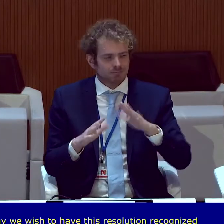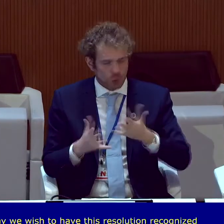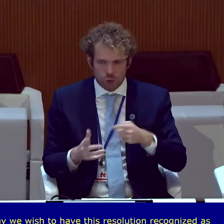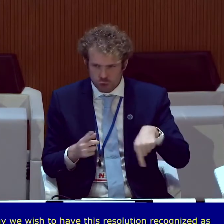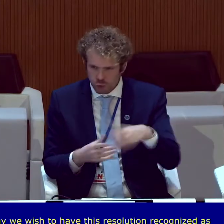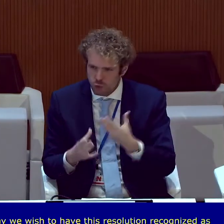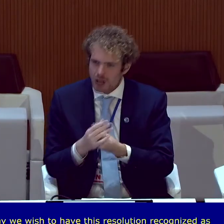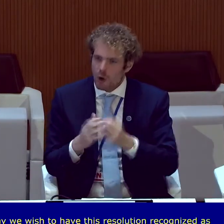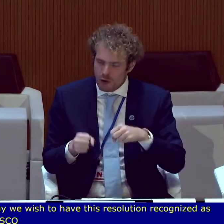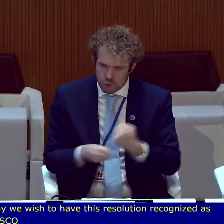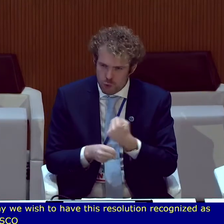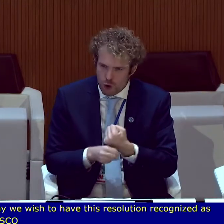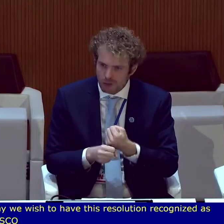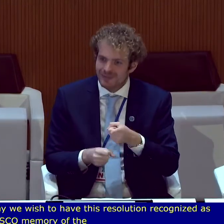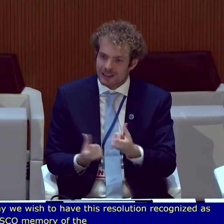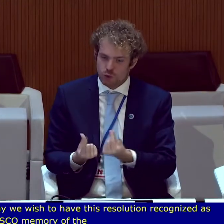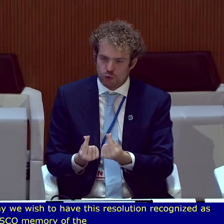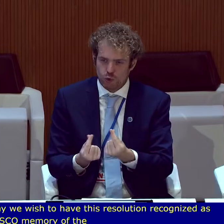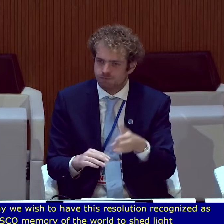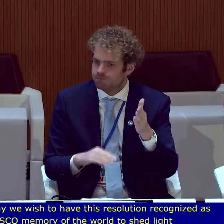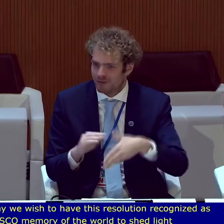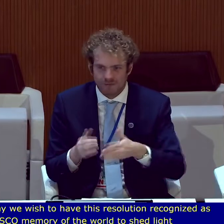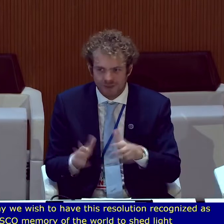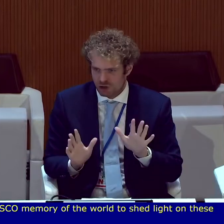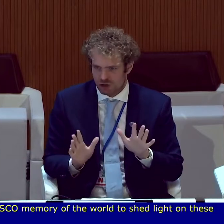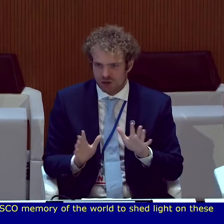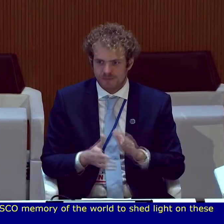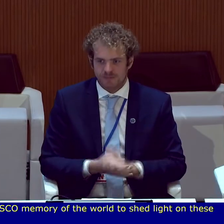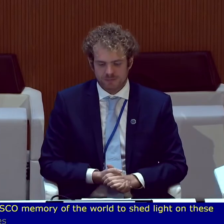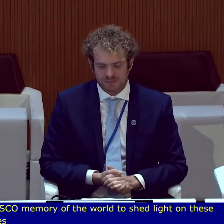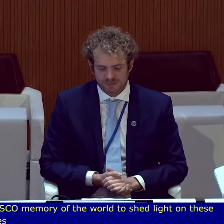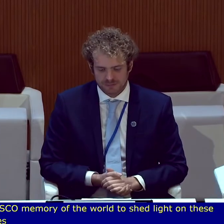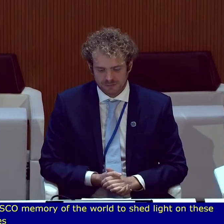these malpractices and make them come to an end.